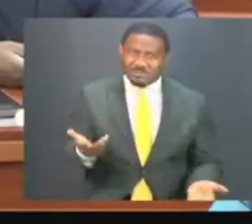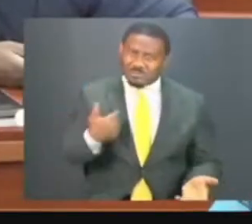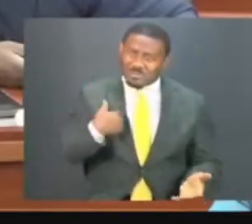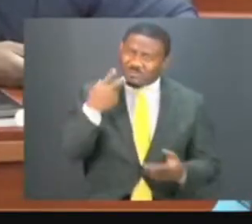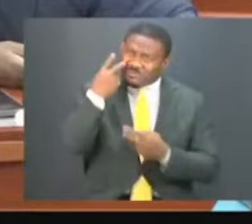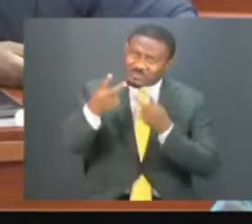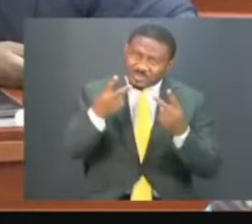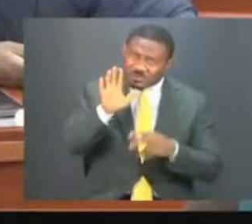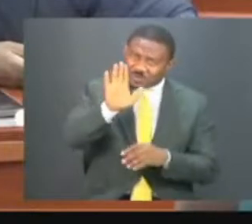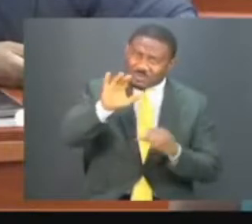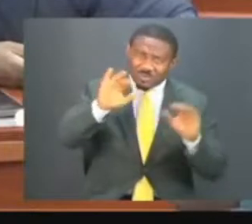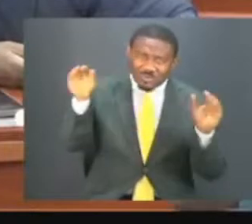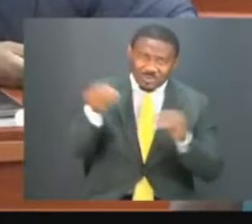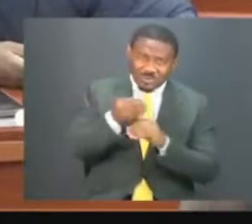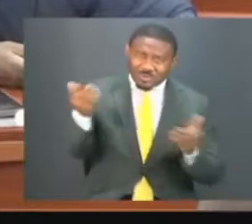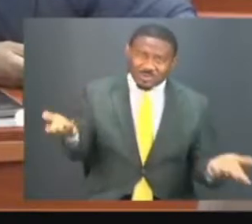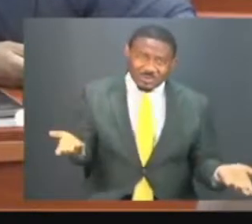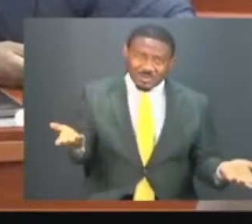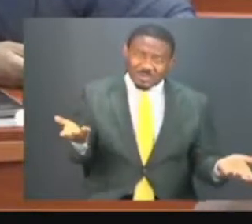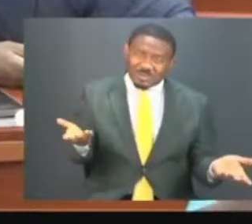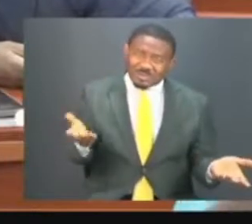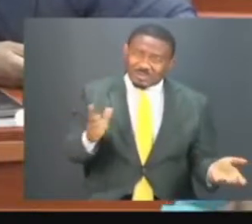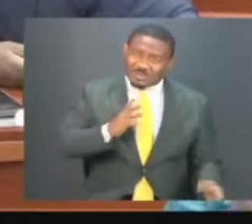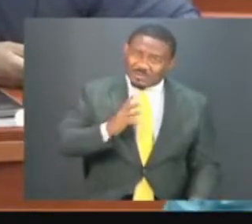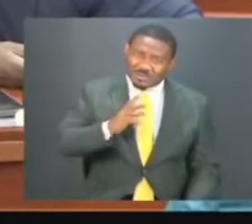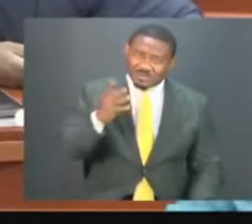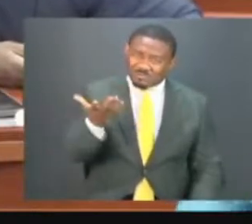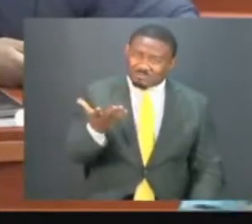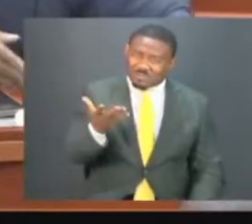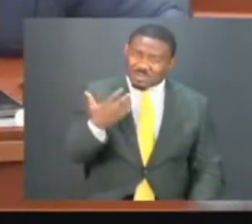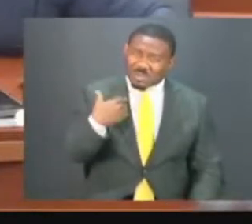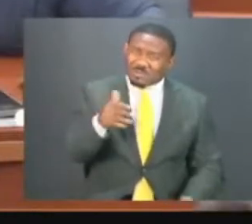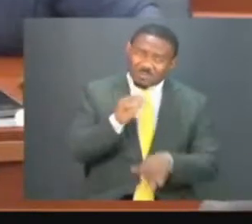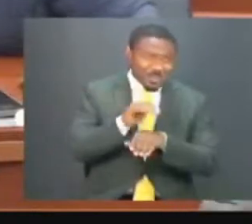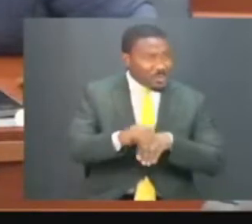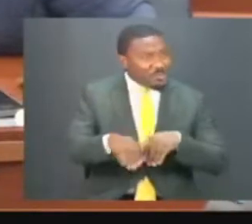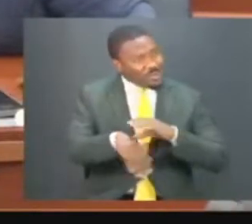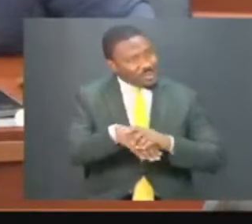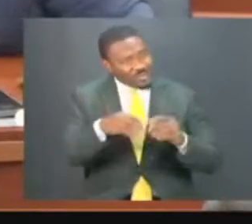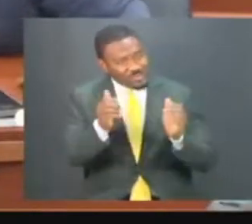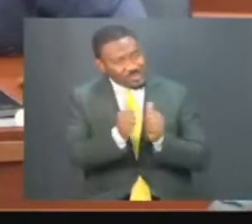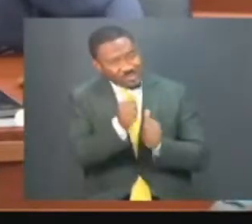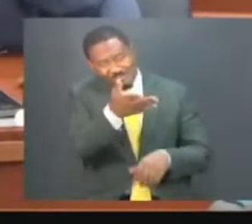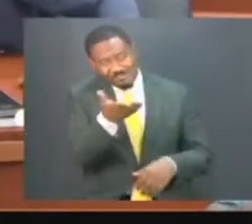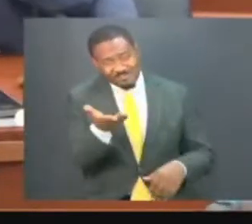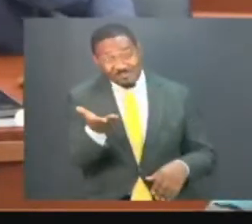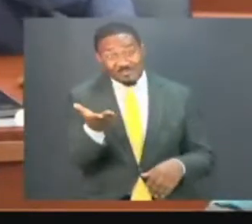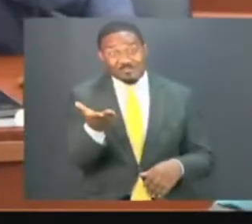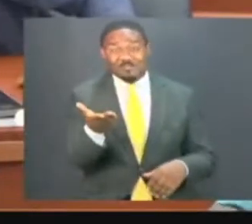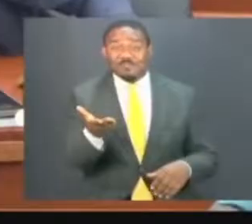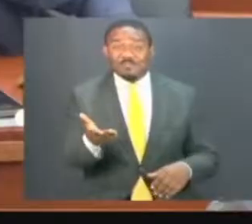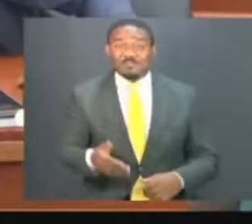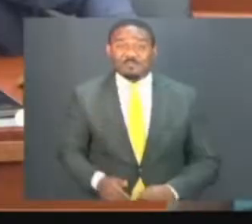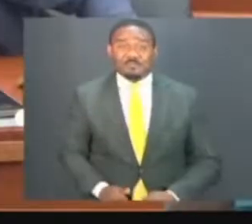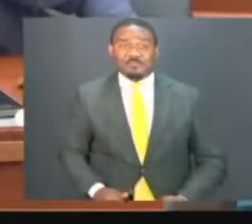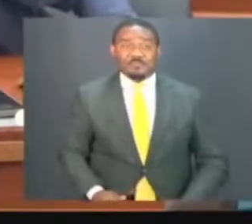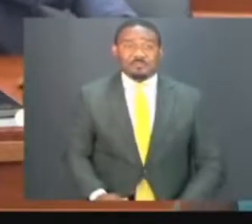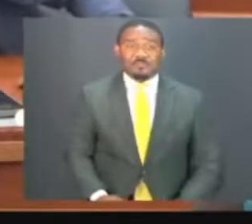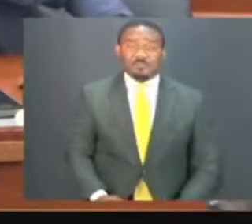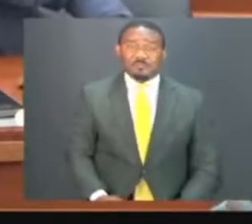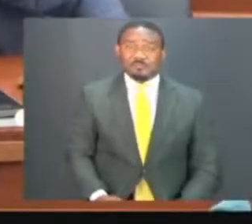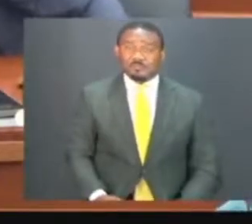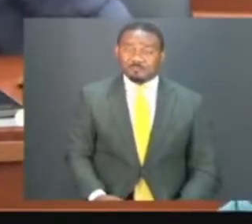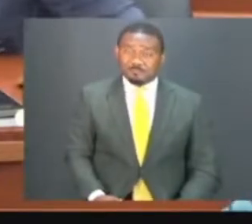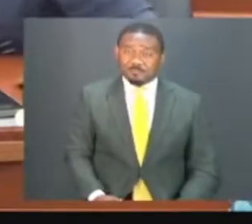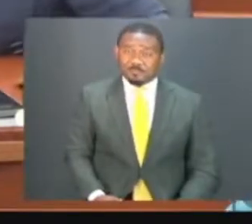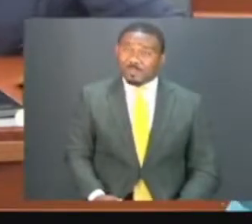office. Yes, I'm treating you with a kid's groove. Speaker, I'm saying that the reality is that they need us to